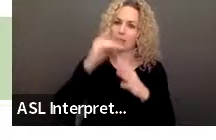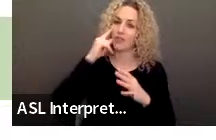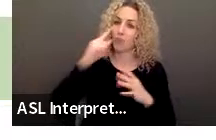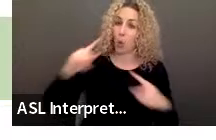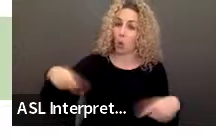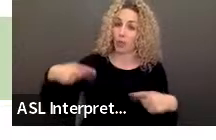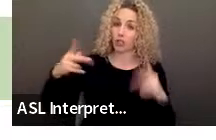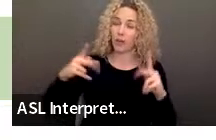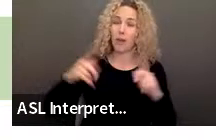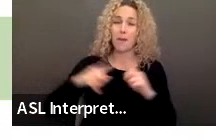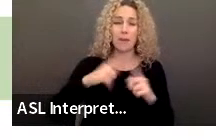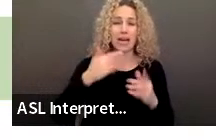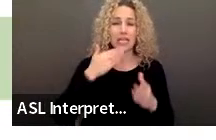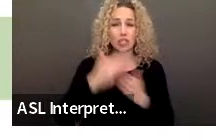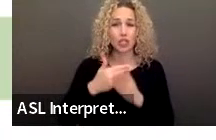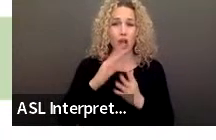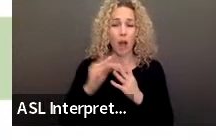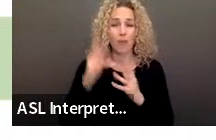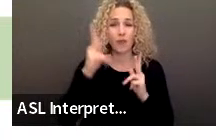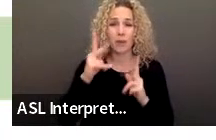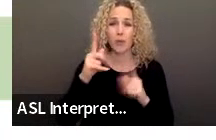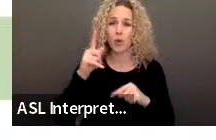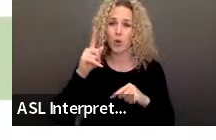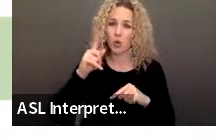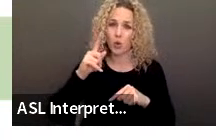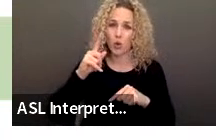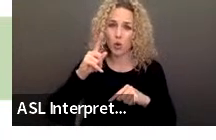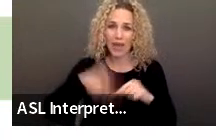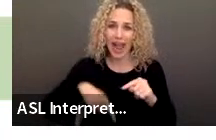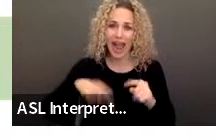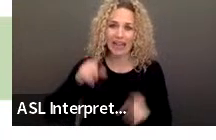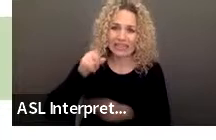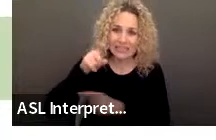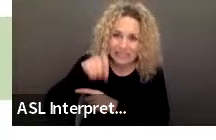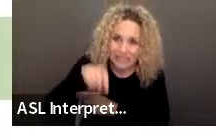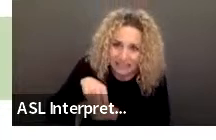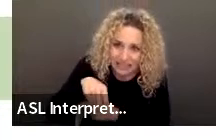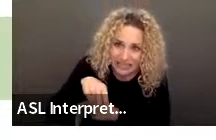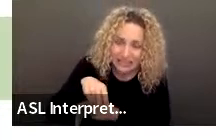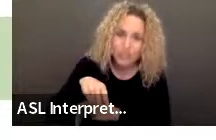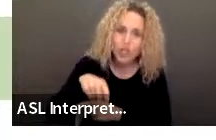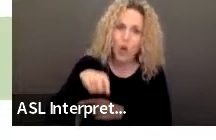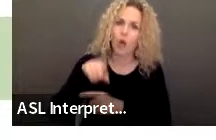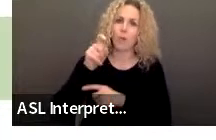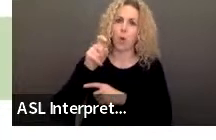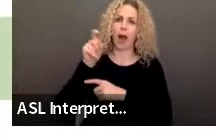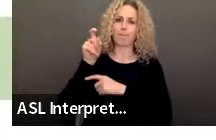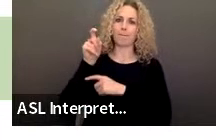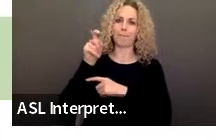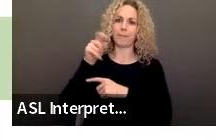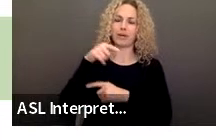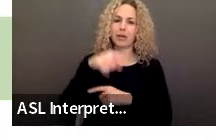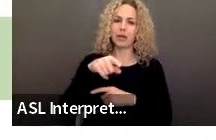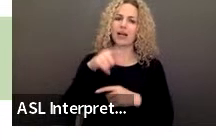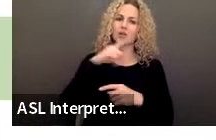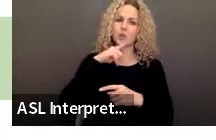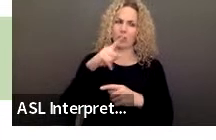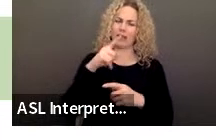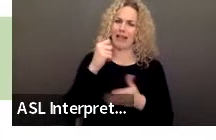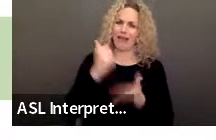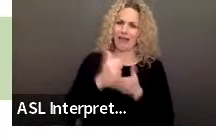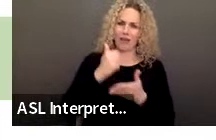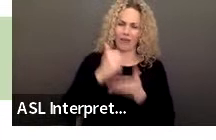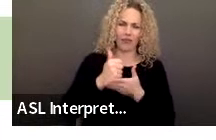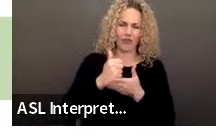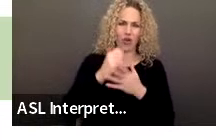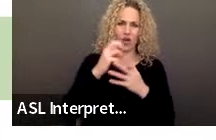they are a great option for people who cannot get low to the ground. And so we find these beds to be not only attractive, but